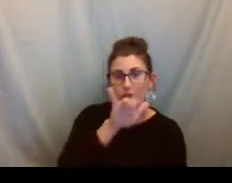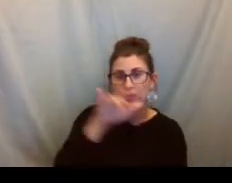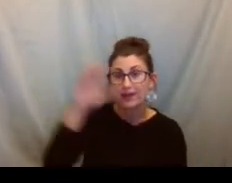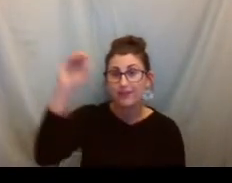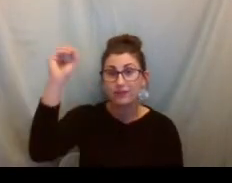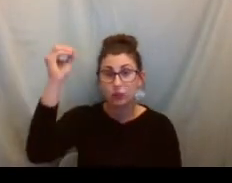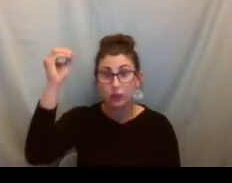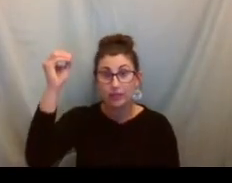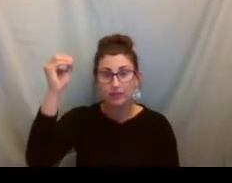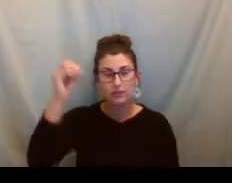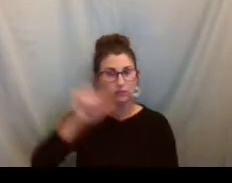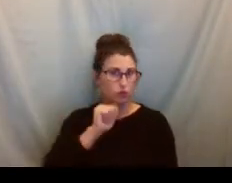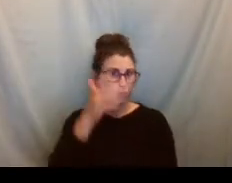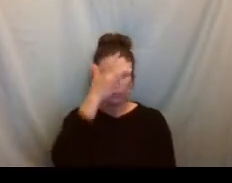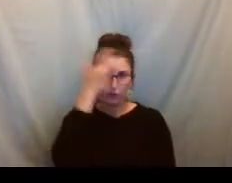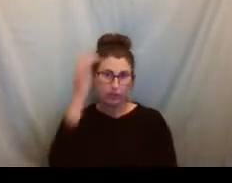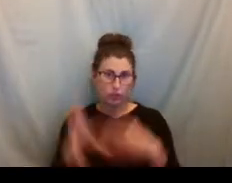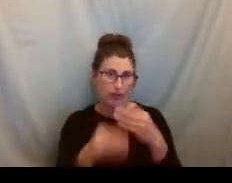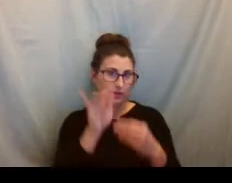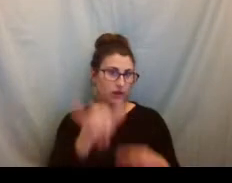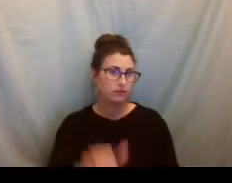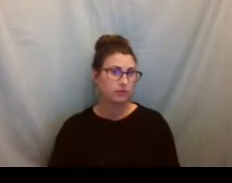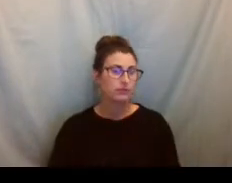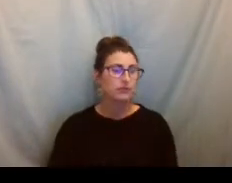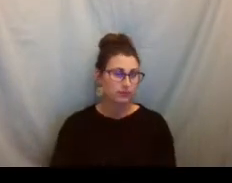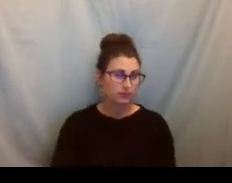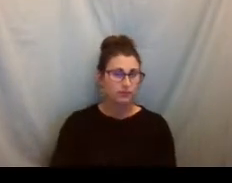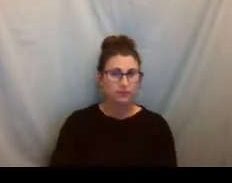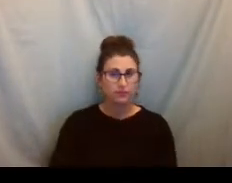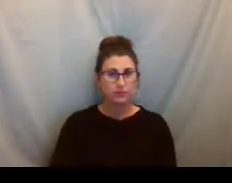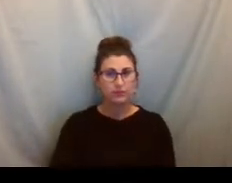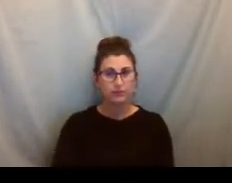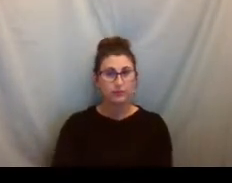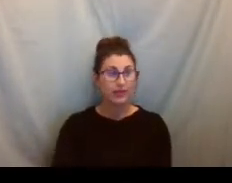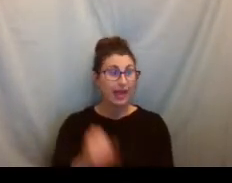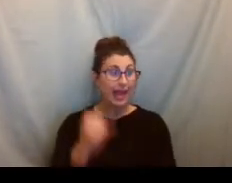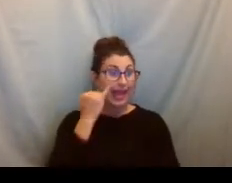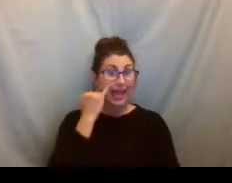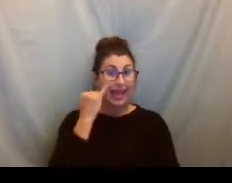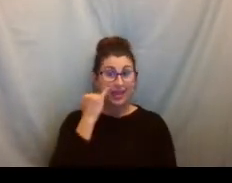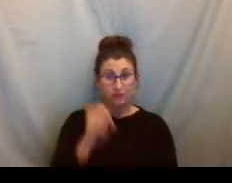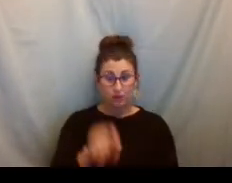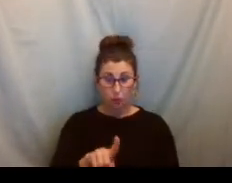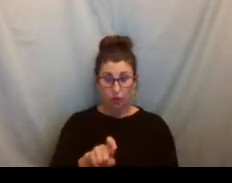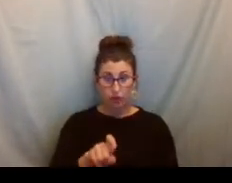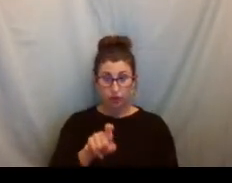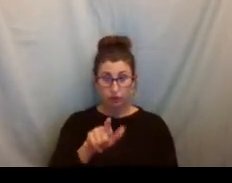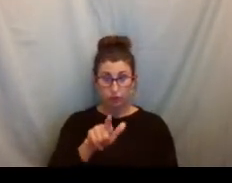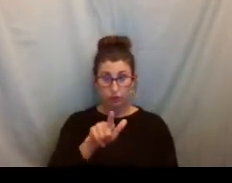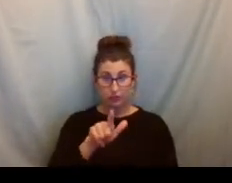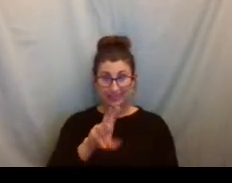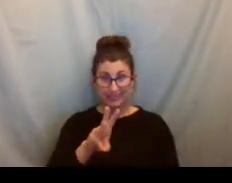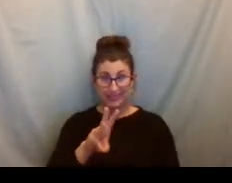writing those degree measurements. All right, if this is 126, this should be 126